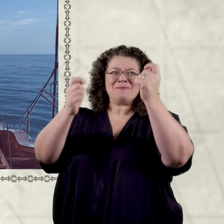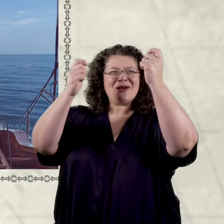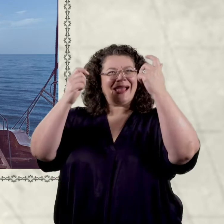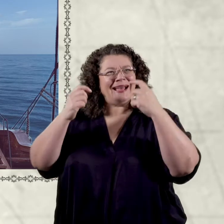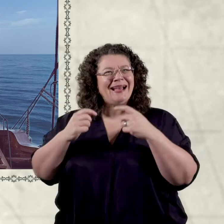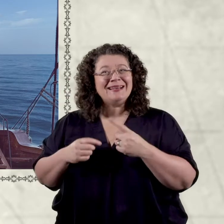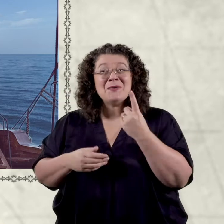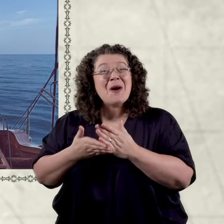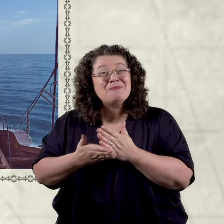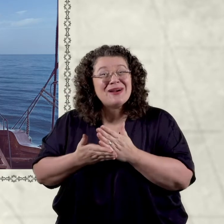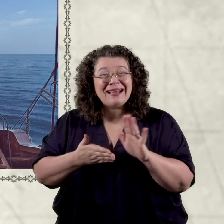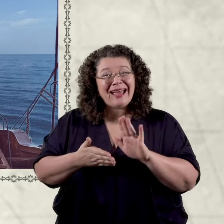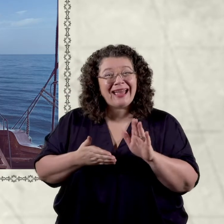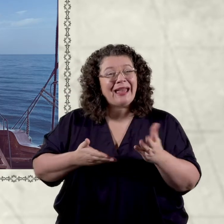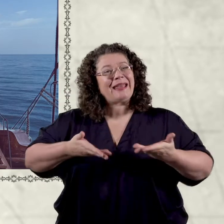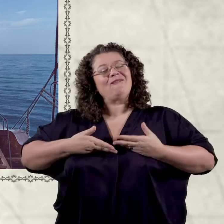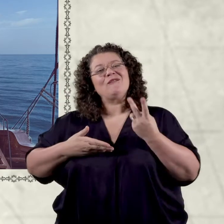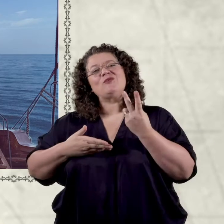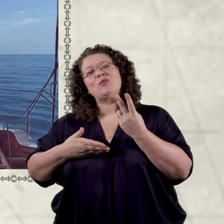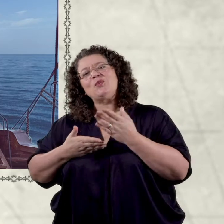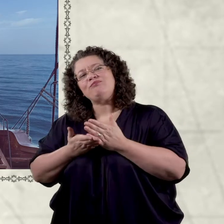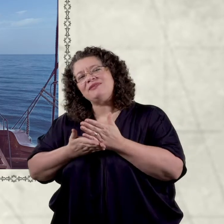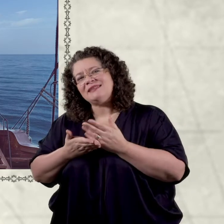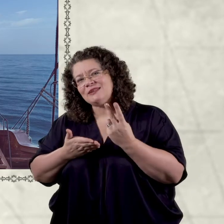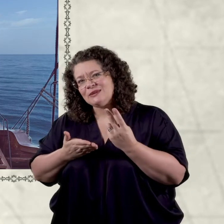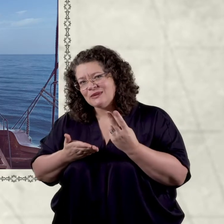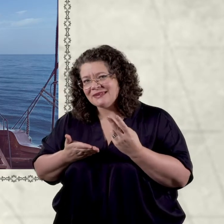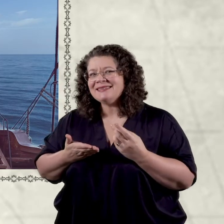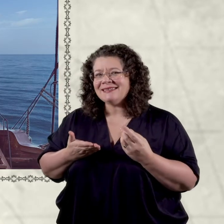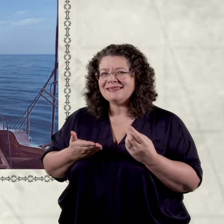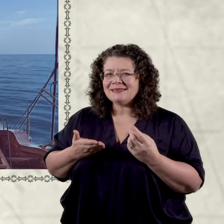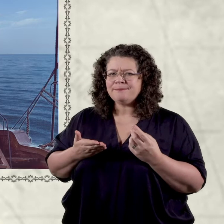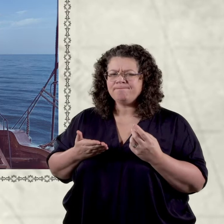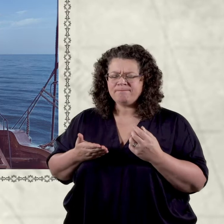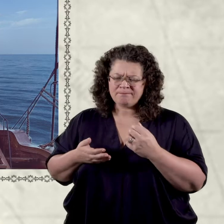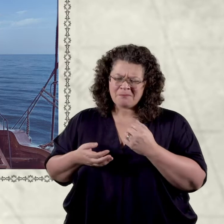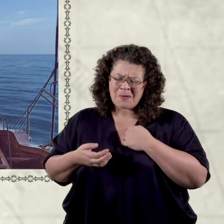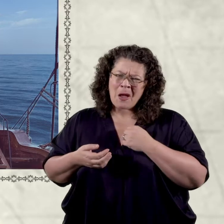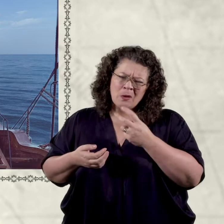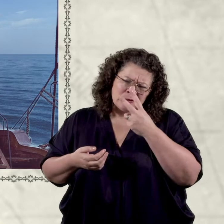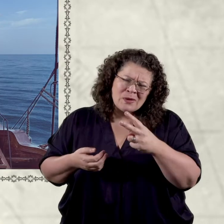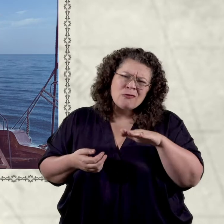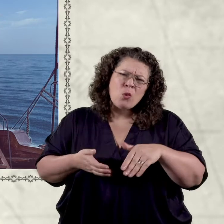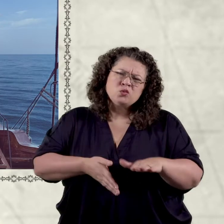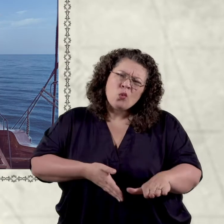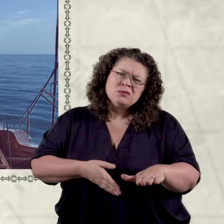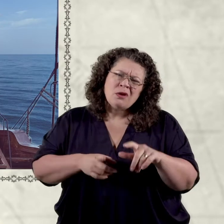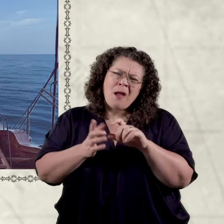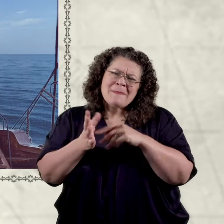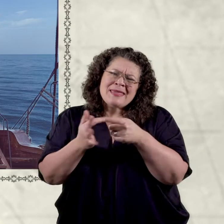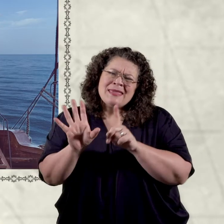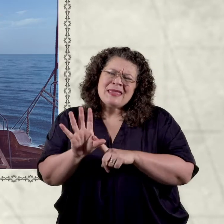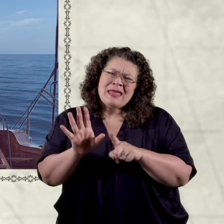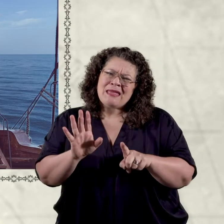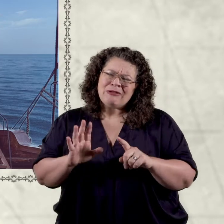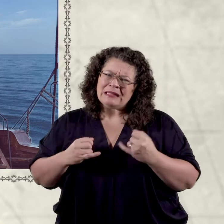piece of bread, today we were given 2 pieces of bread. Yes. But Mary, our 2-year-old daughter,